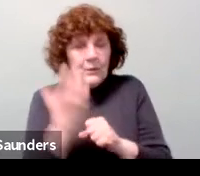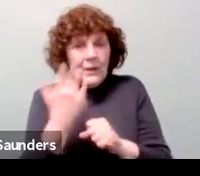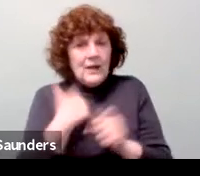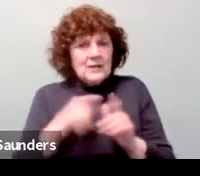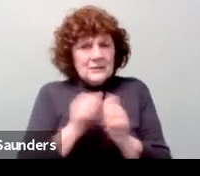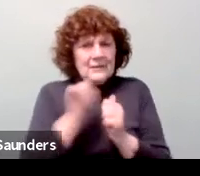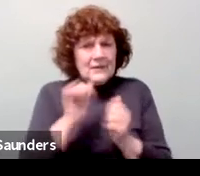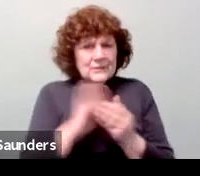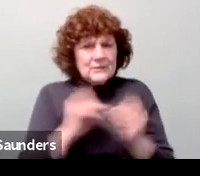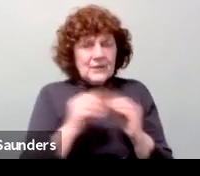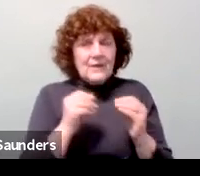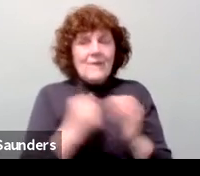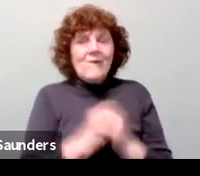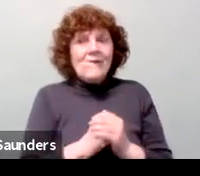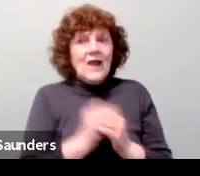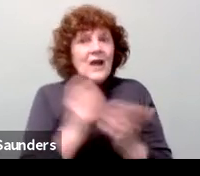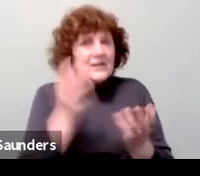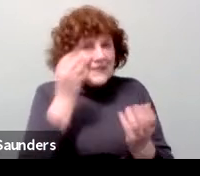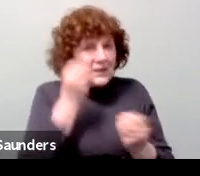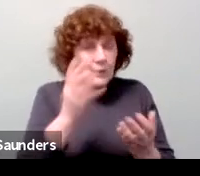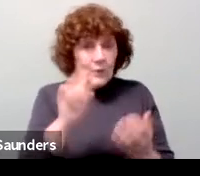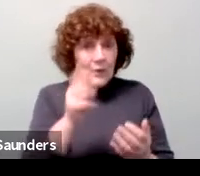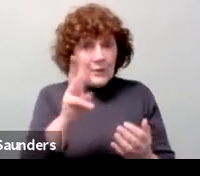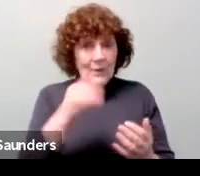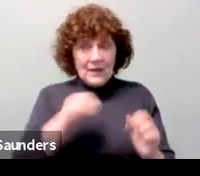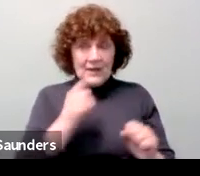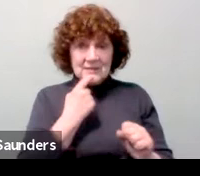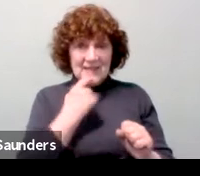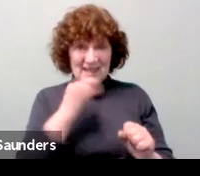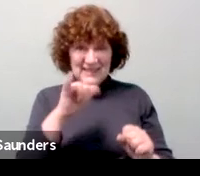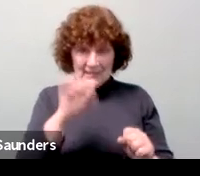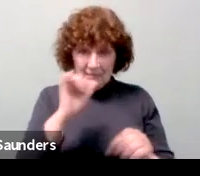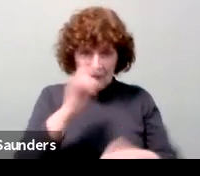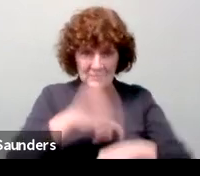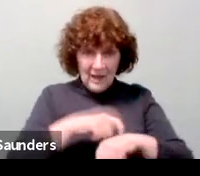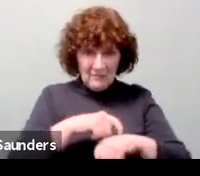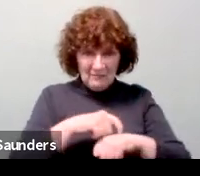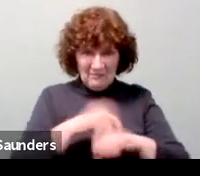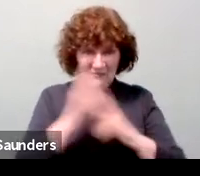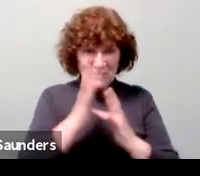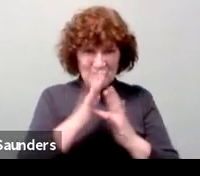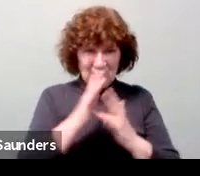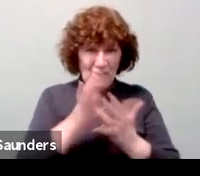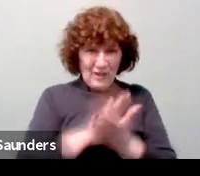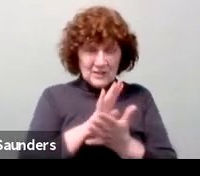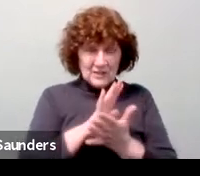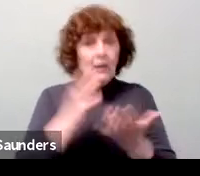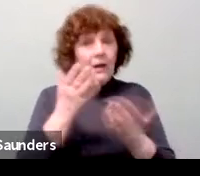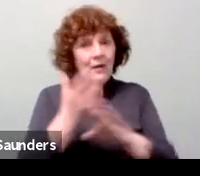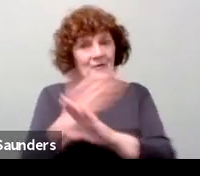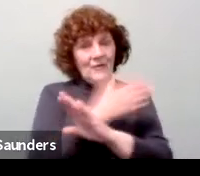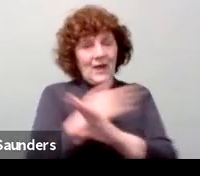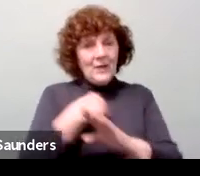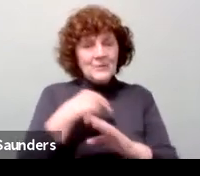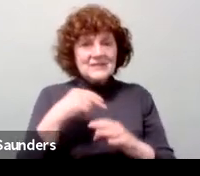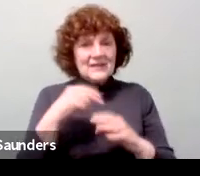the only way that I was able to say yes at that moment is because I'd been a NIFTY leader and I'd